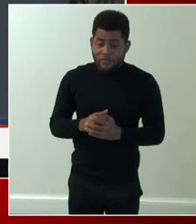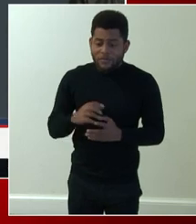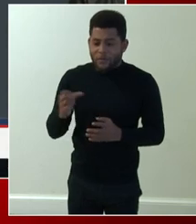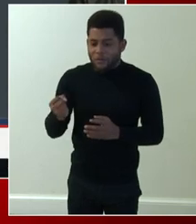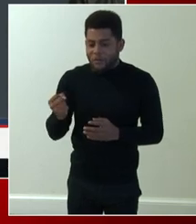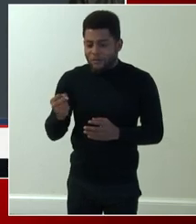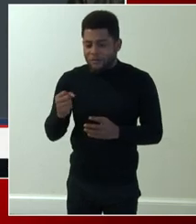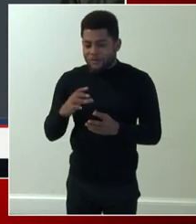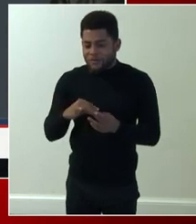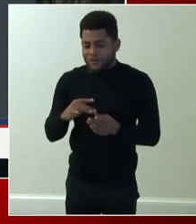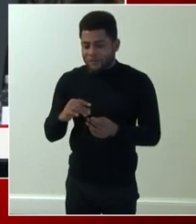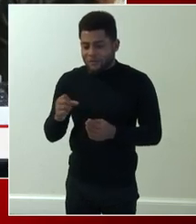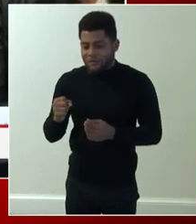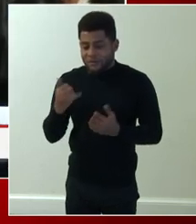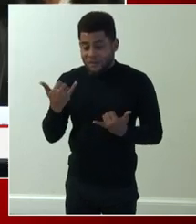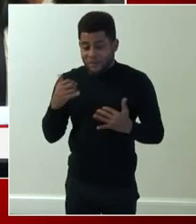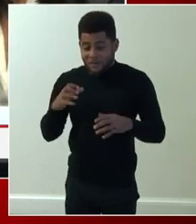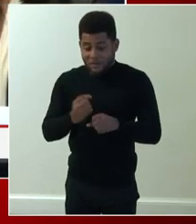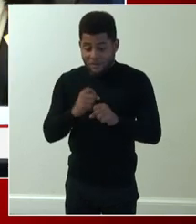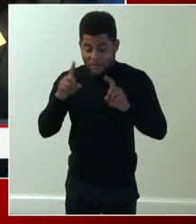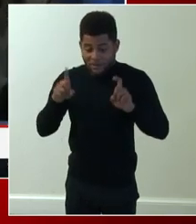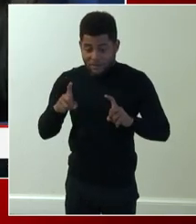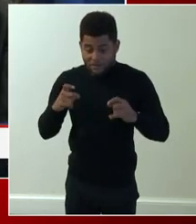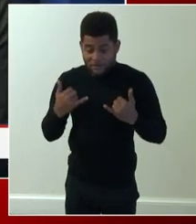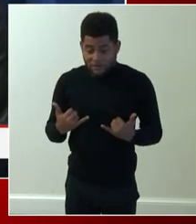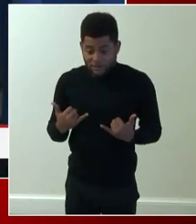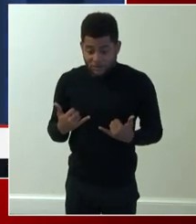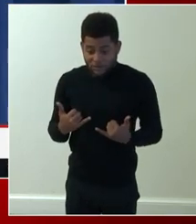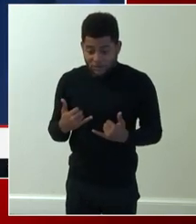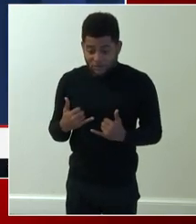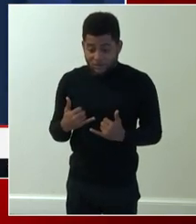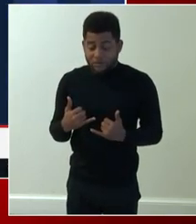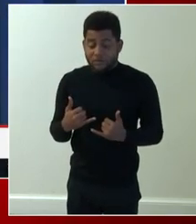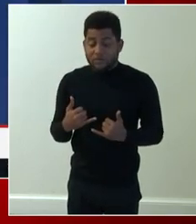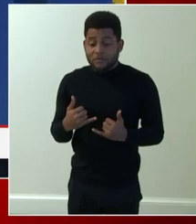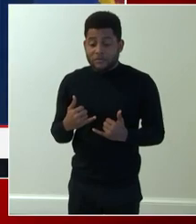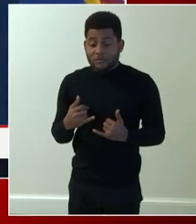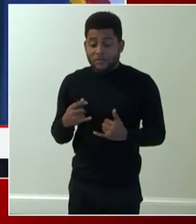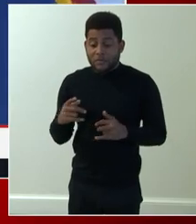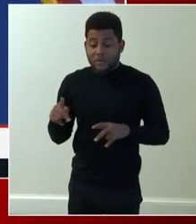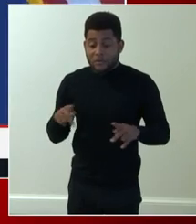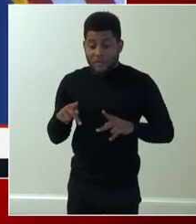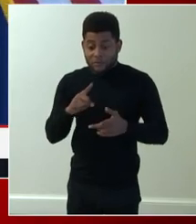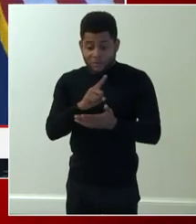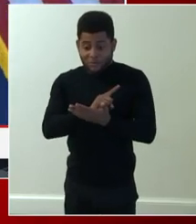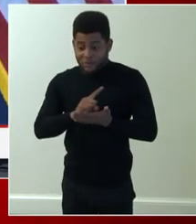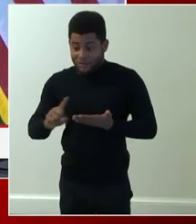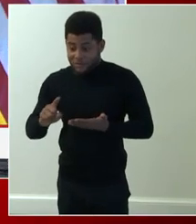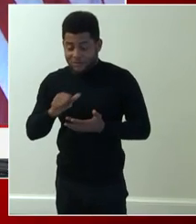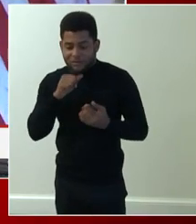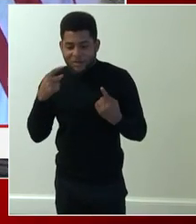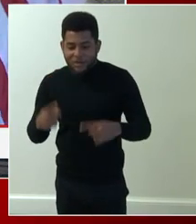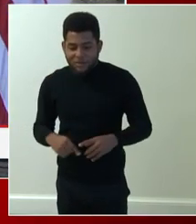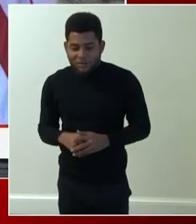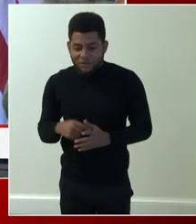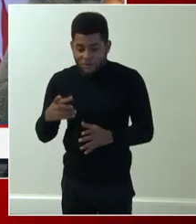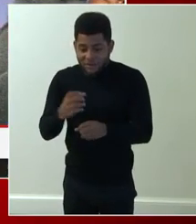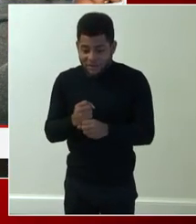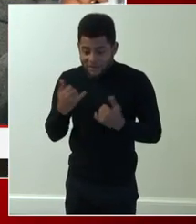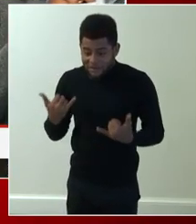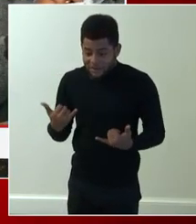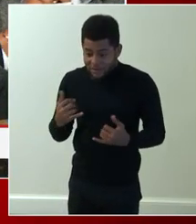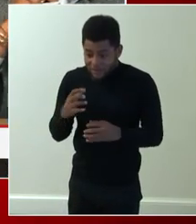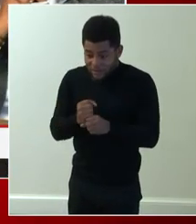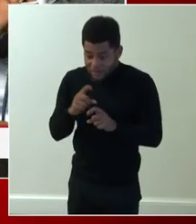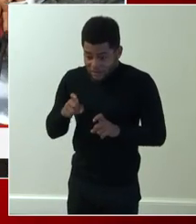is if you get tested today and you go out and party all week, it didn't work. You see what I'm saying? So I